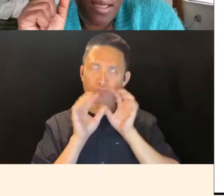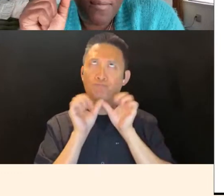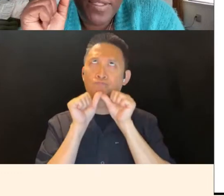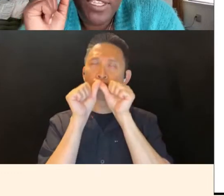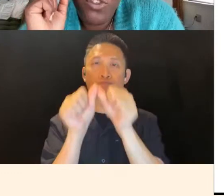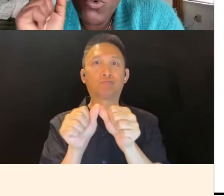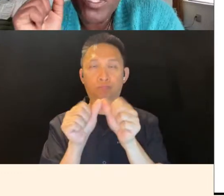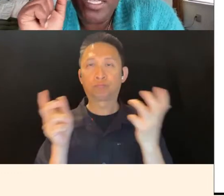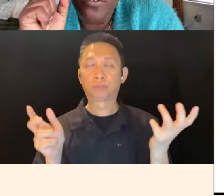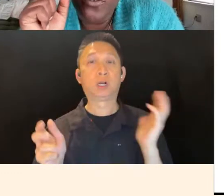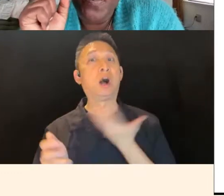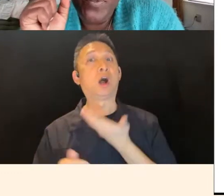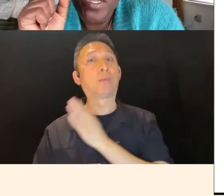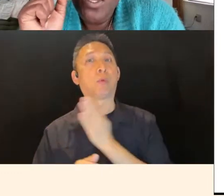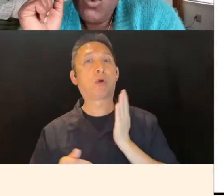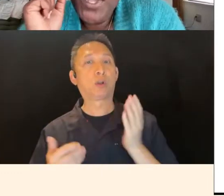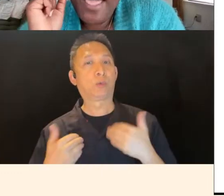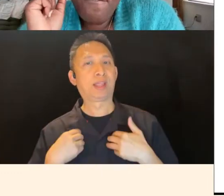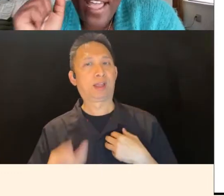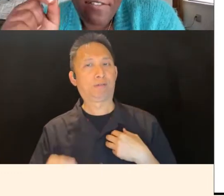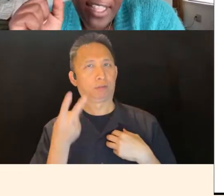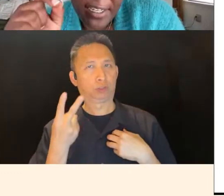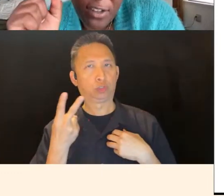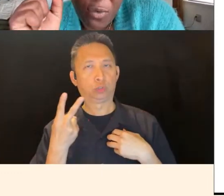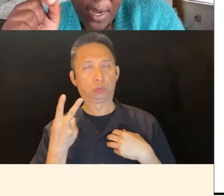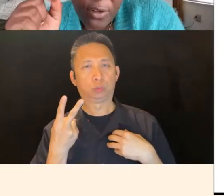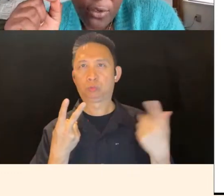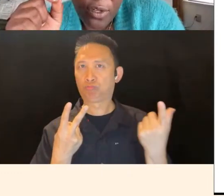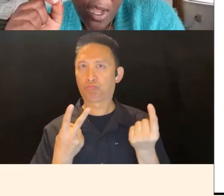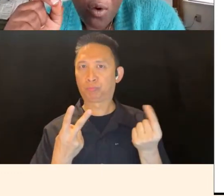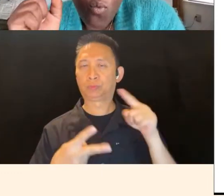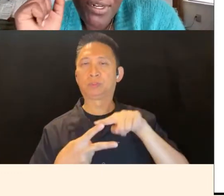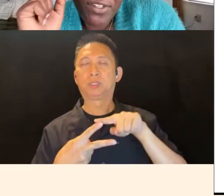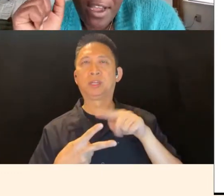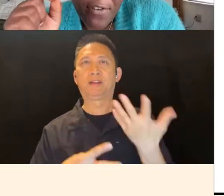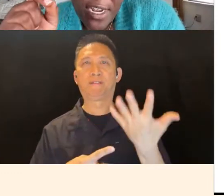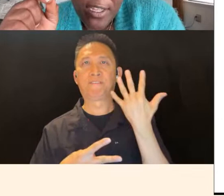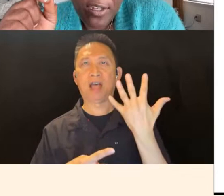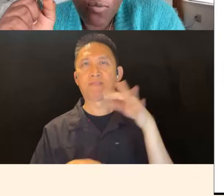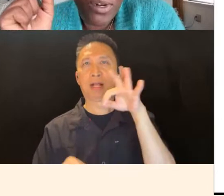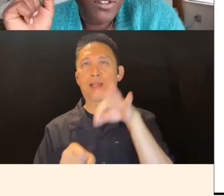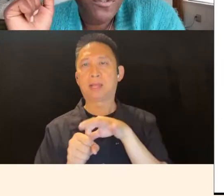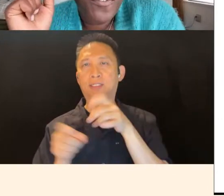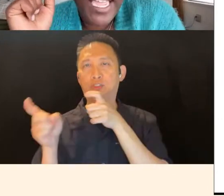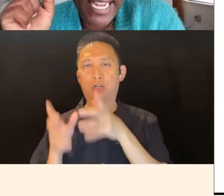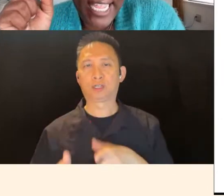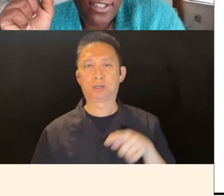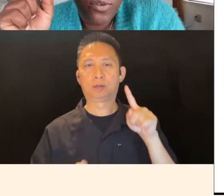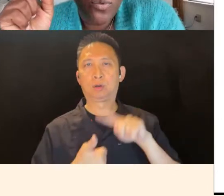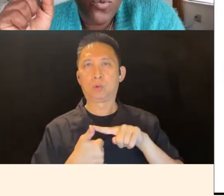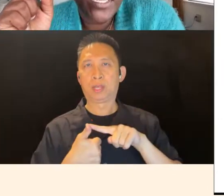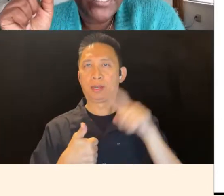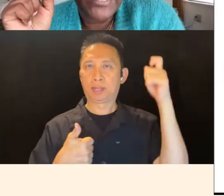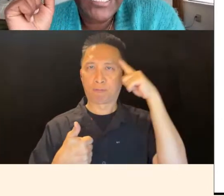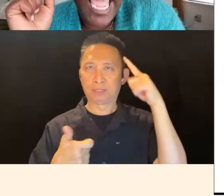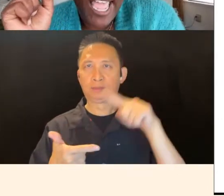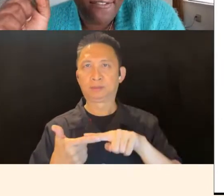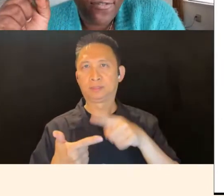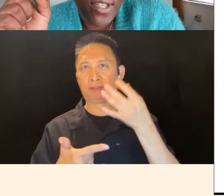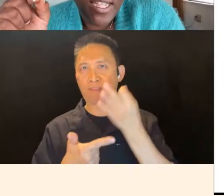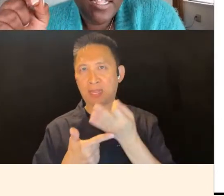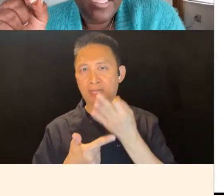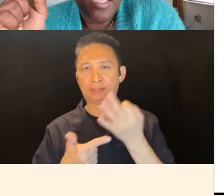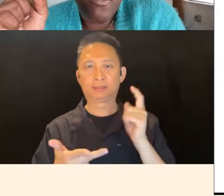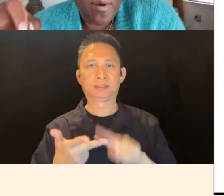doing these 2 things. We have 5 elected directors. One is governance, one is finance, one is